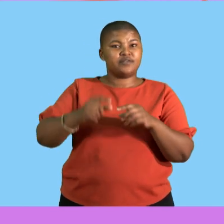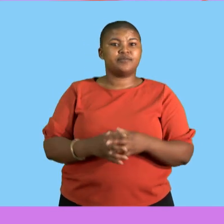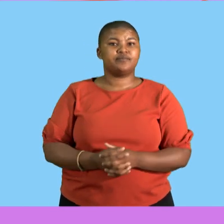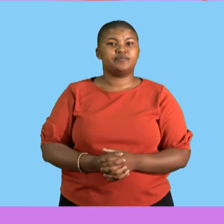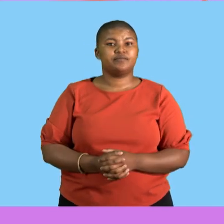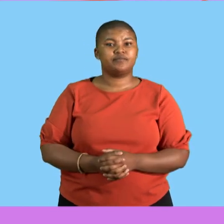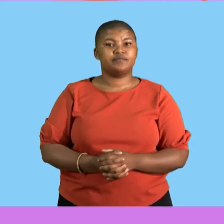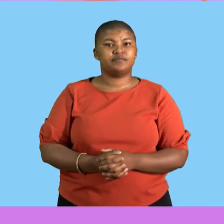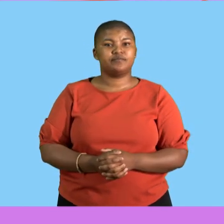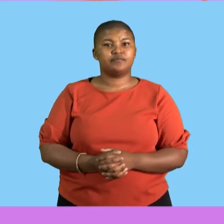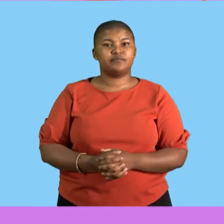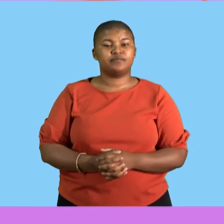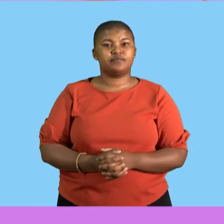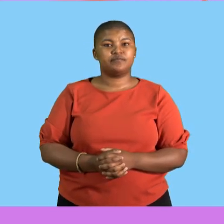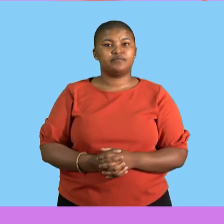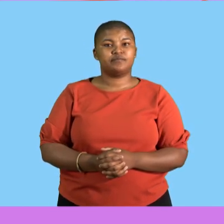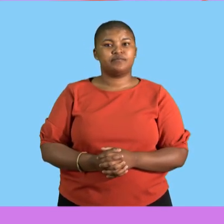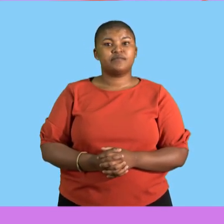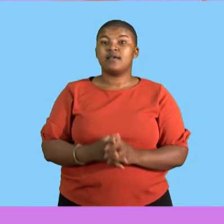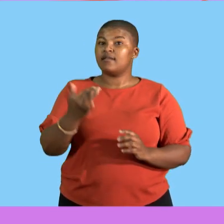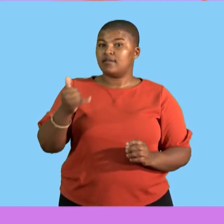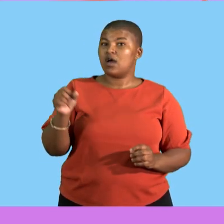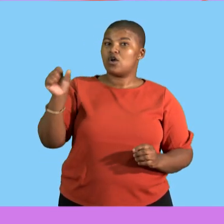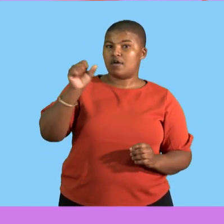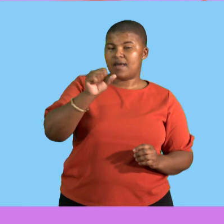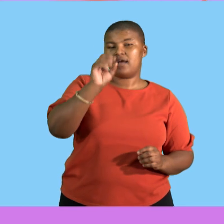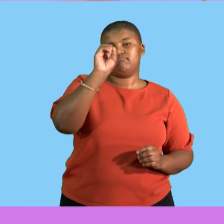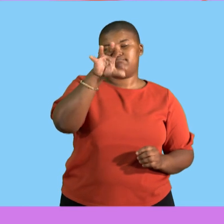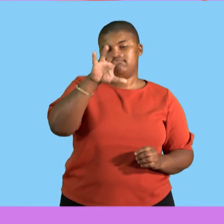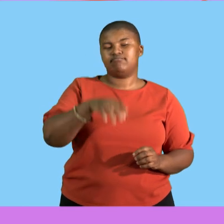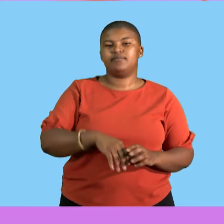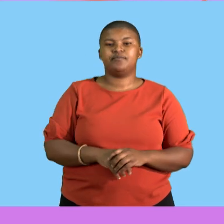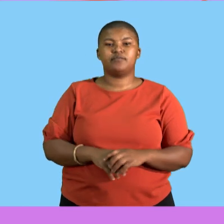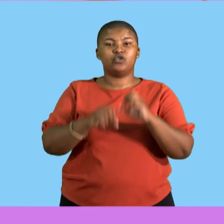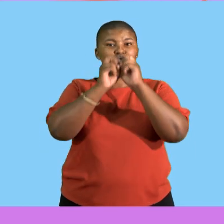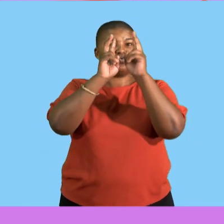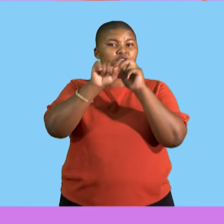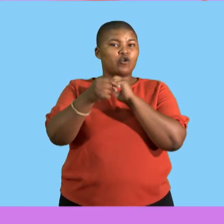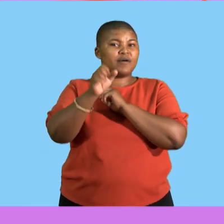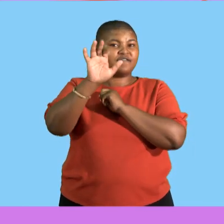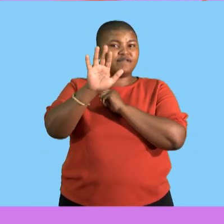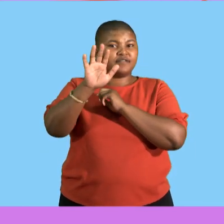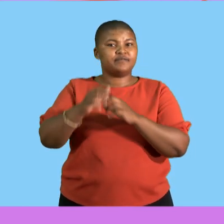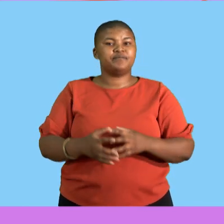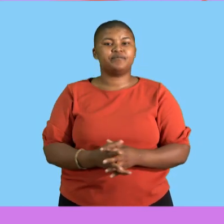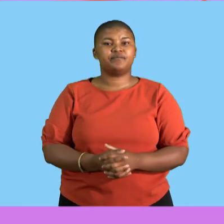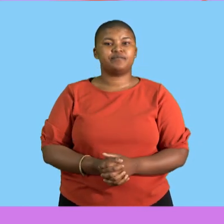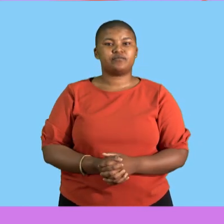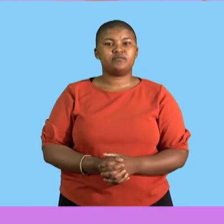12.5%. So then we will go back and put it in